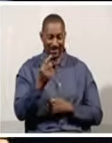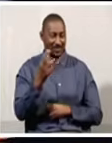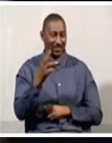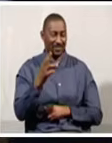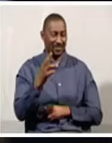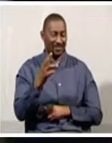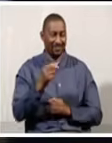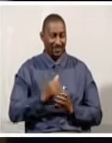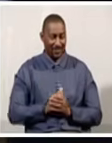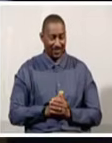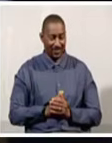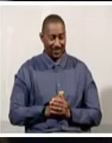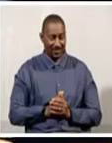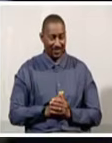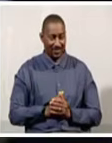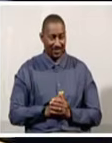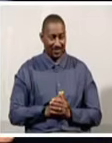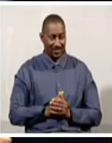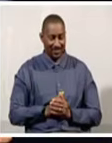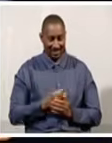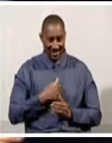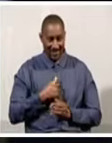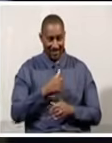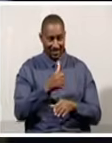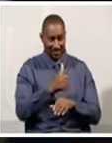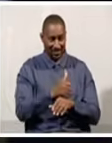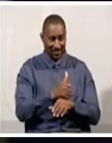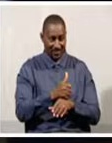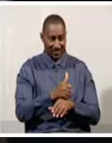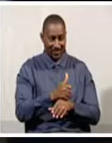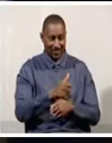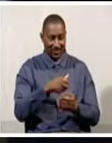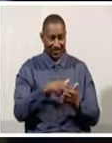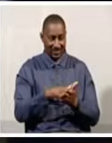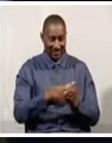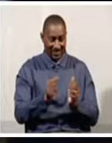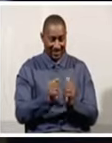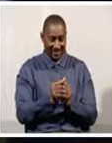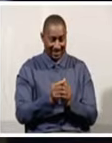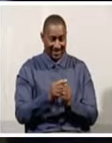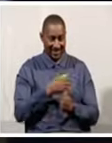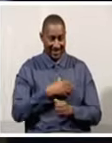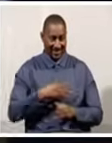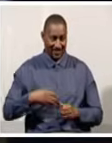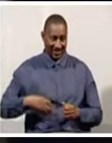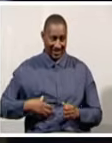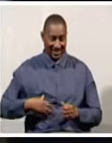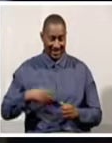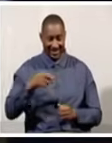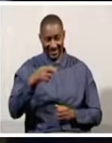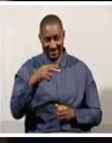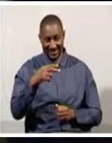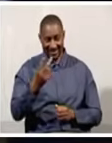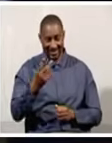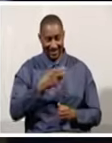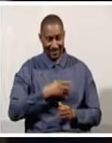because I was then privileged to have sat with him in a room, with him, the Vice President, and other ministers.